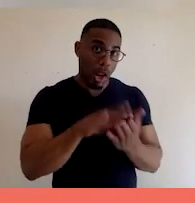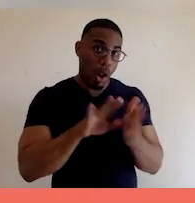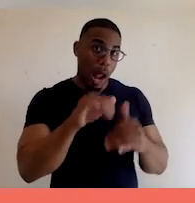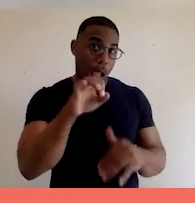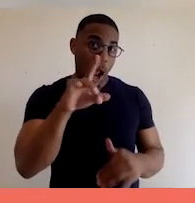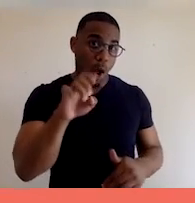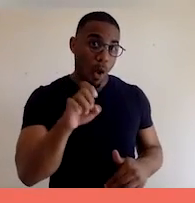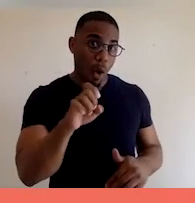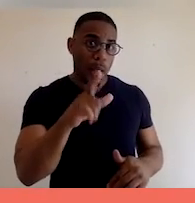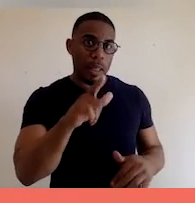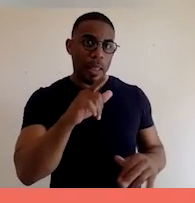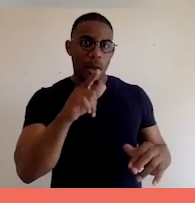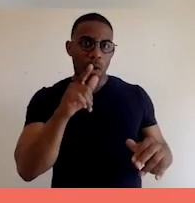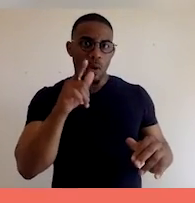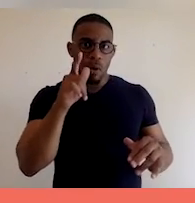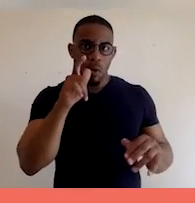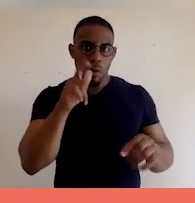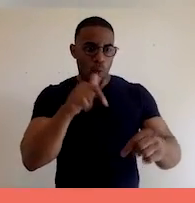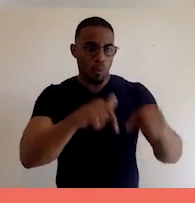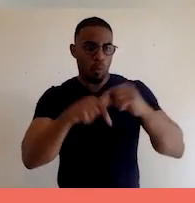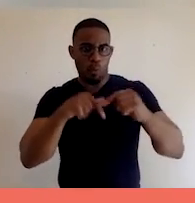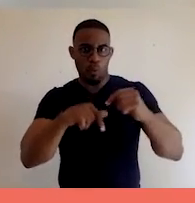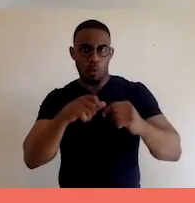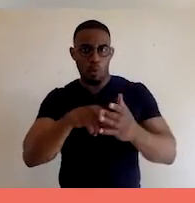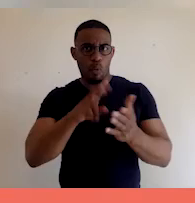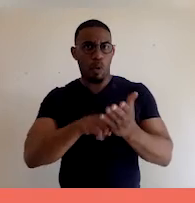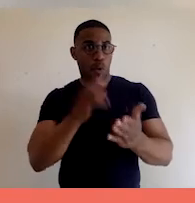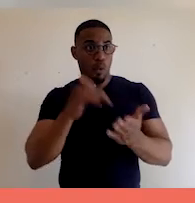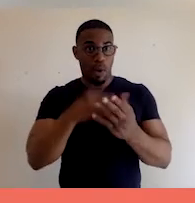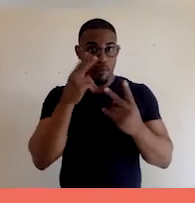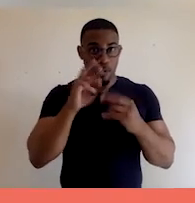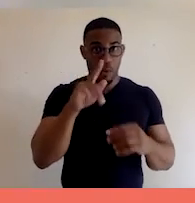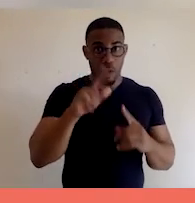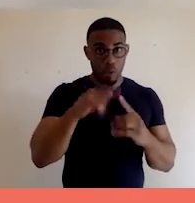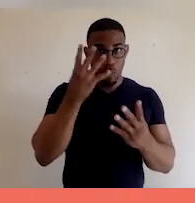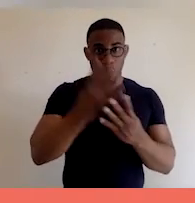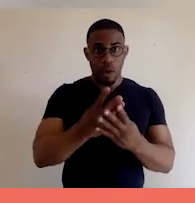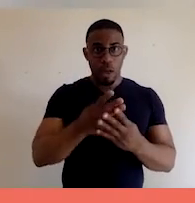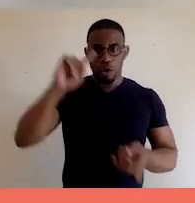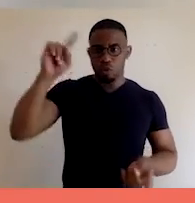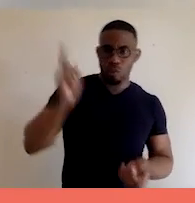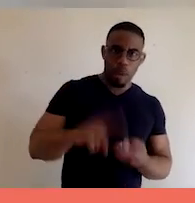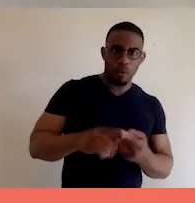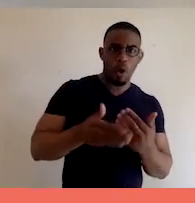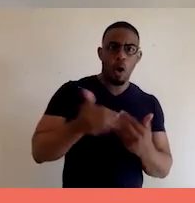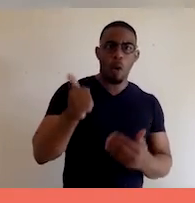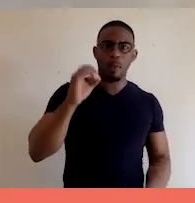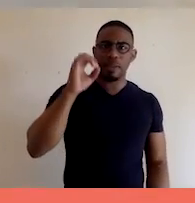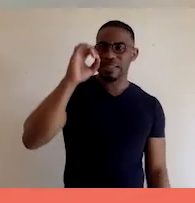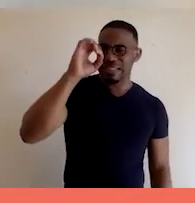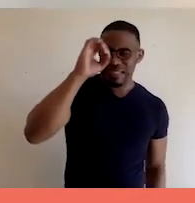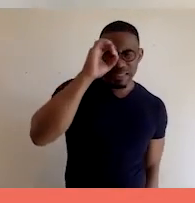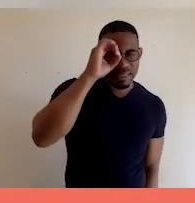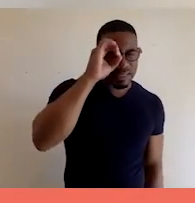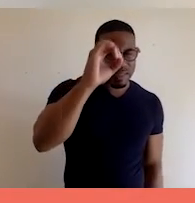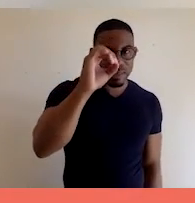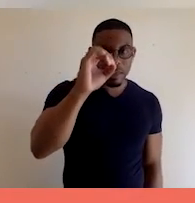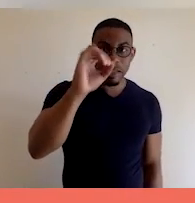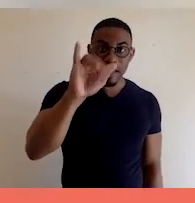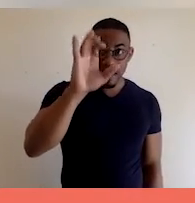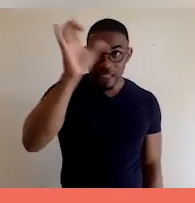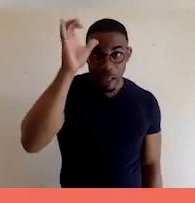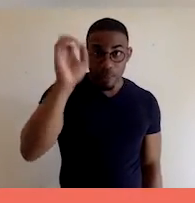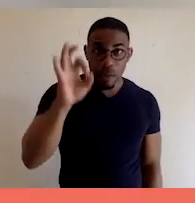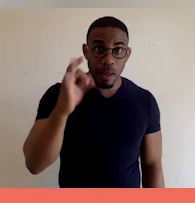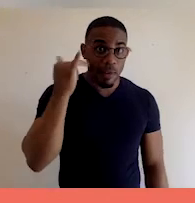how to code, their recidivism rate, their revisit rate to a prison drops to almost zero. It's that concept